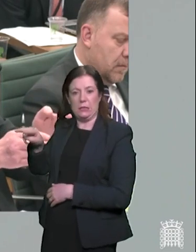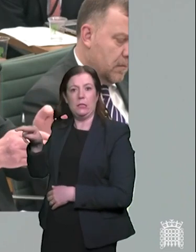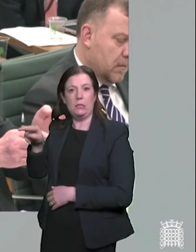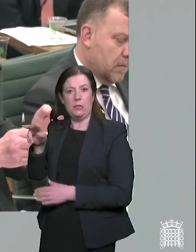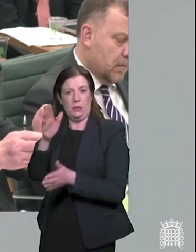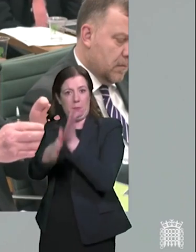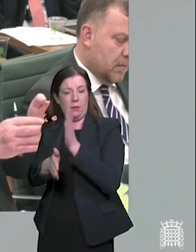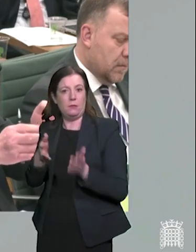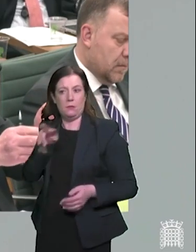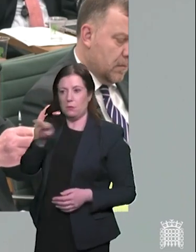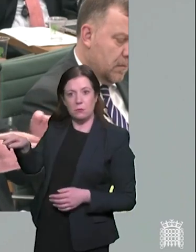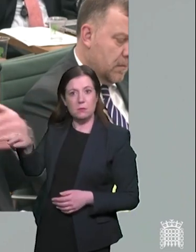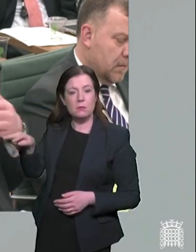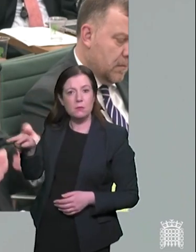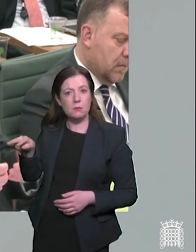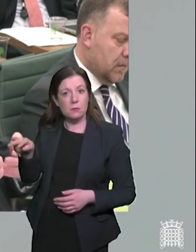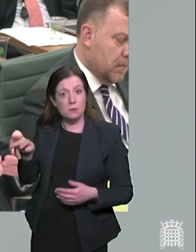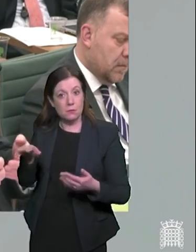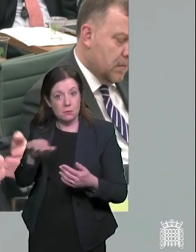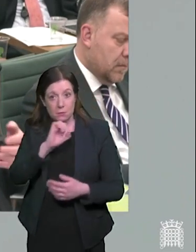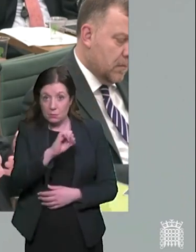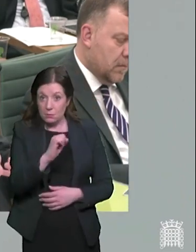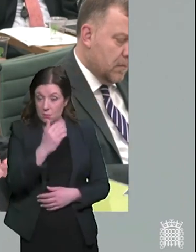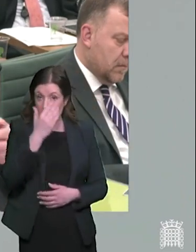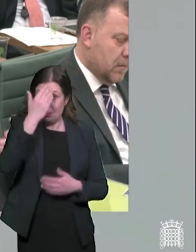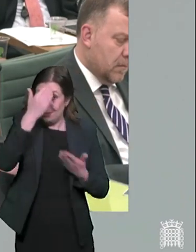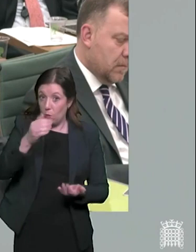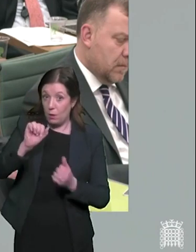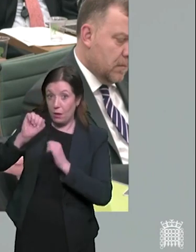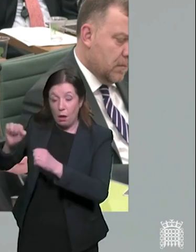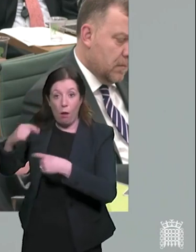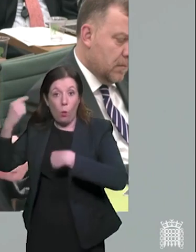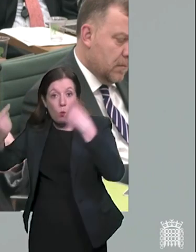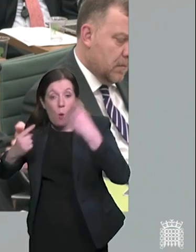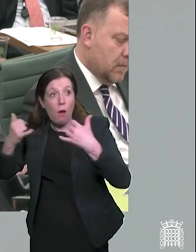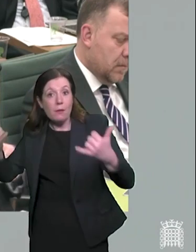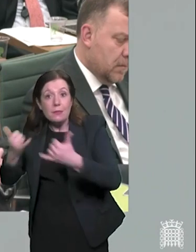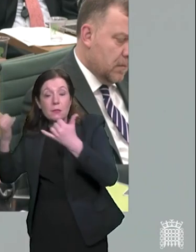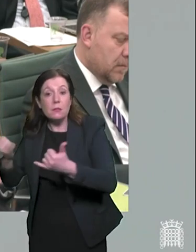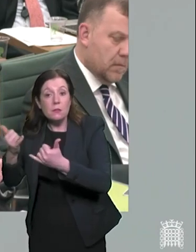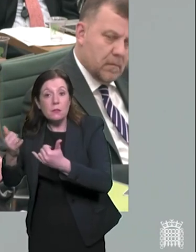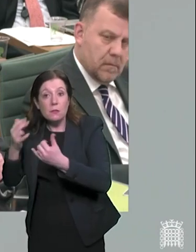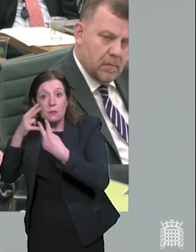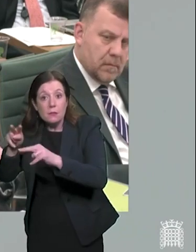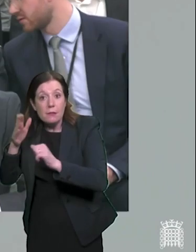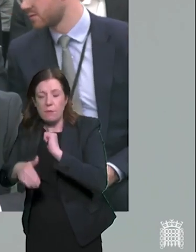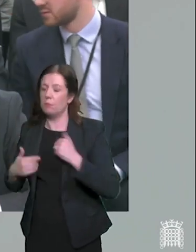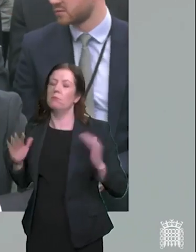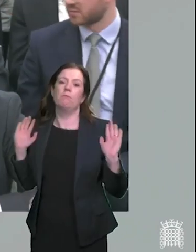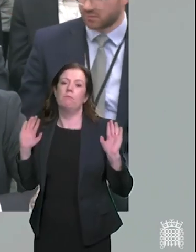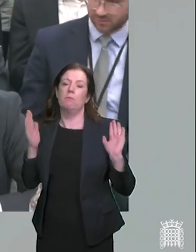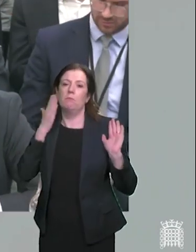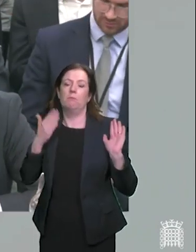that room. Are you telling me that your evidence is that you're not aware of the noise or the event taking place? Absolutely,